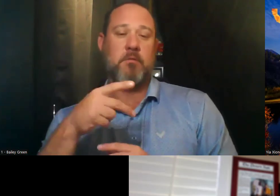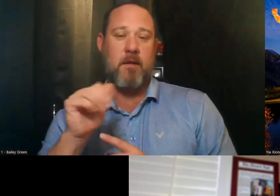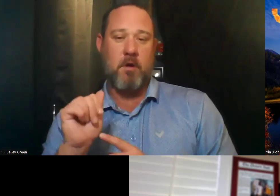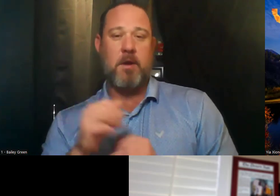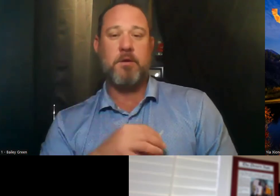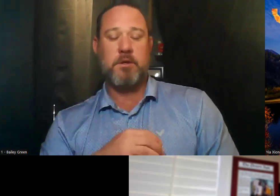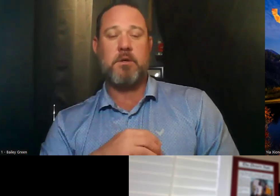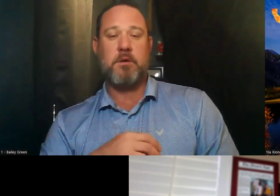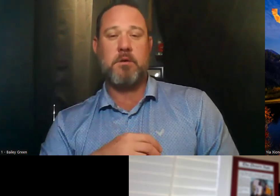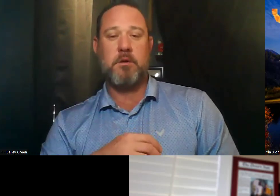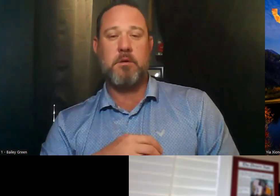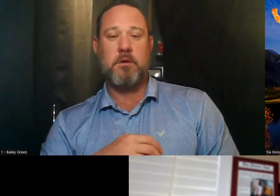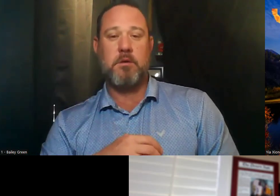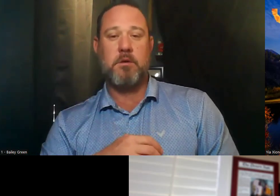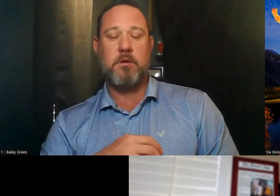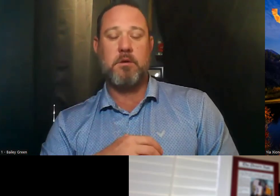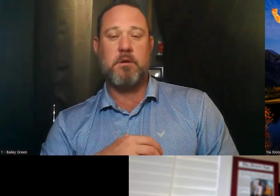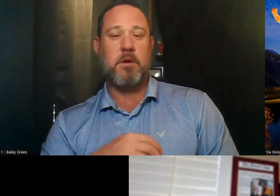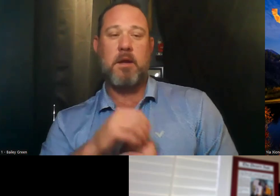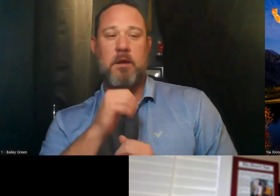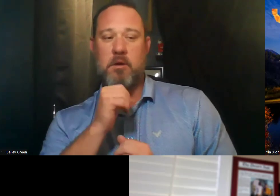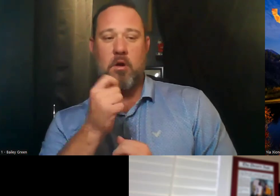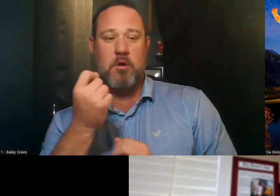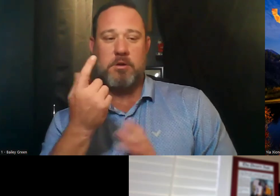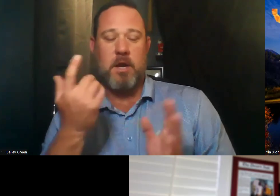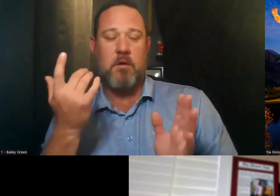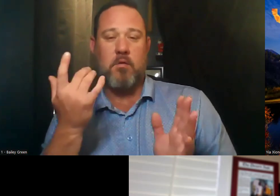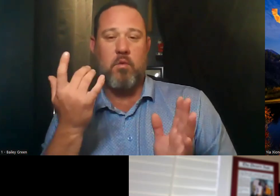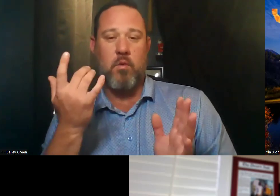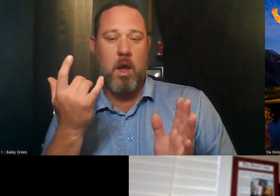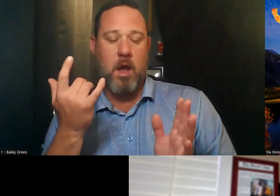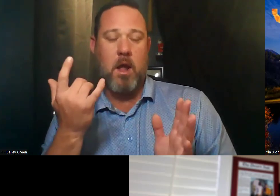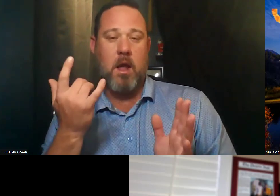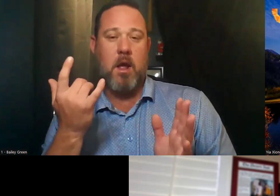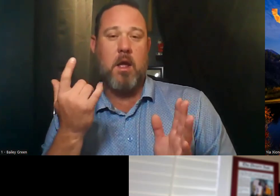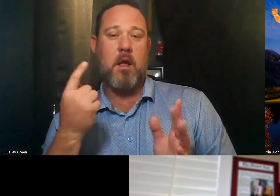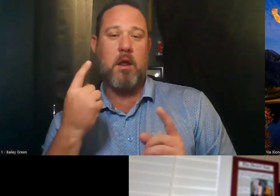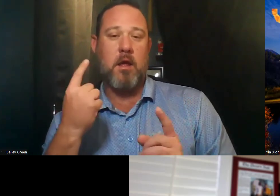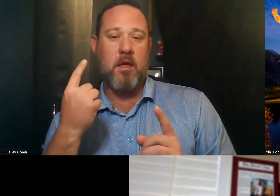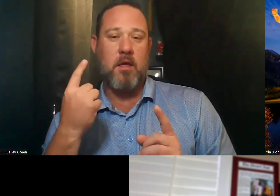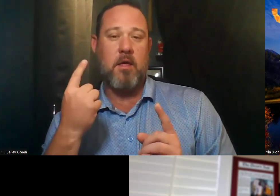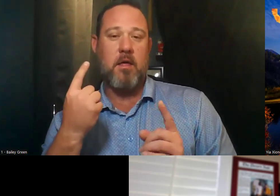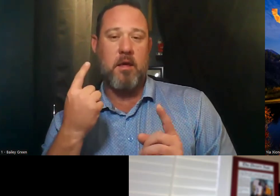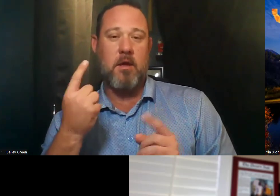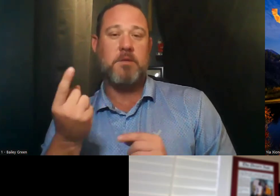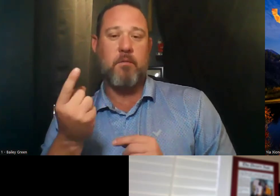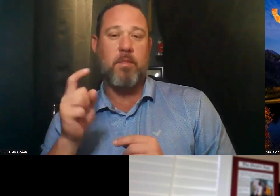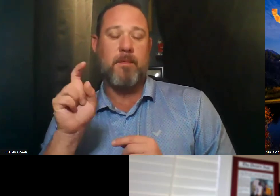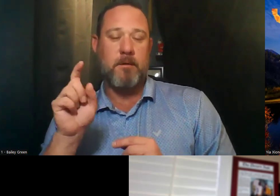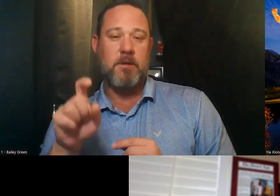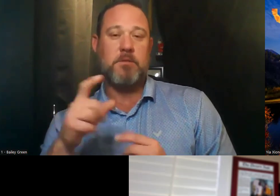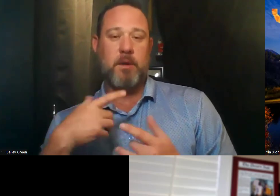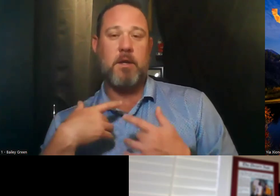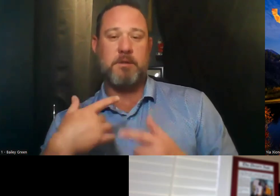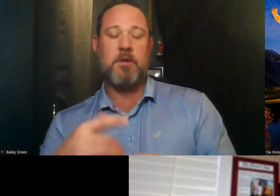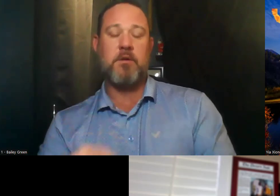aging. And I don't understand why. And I think that's something that needs to be